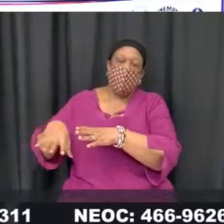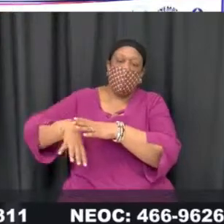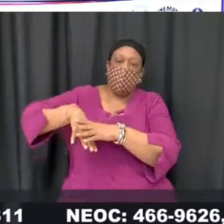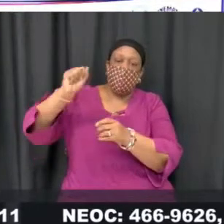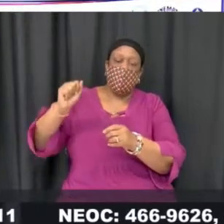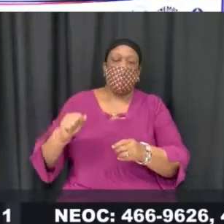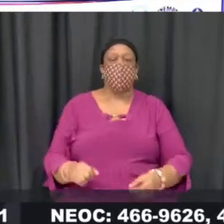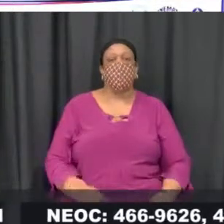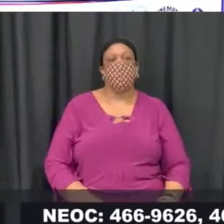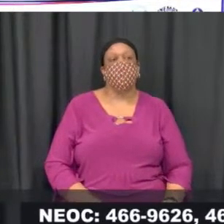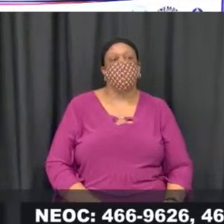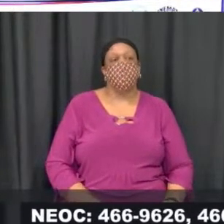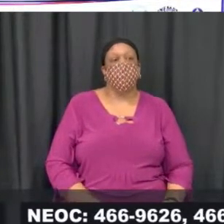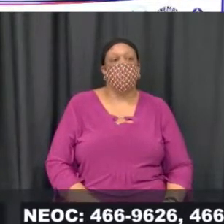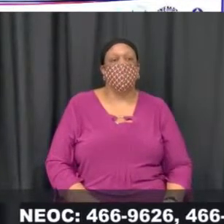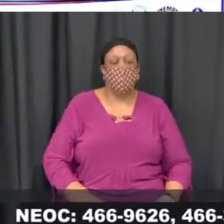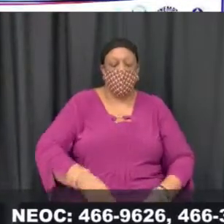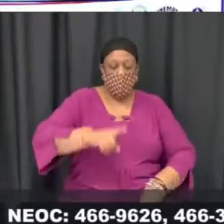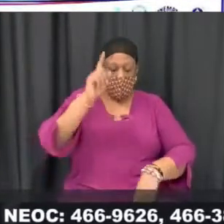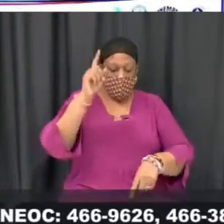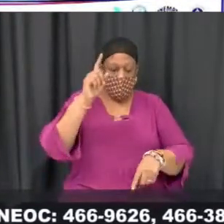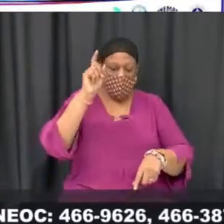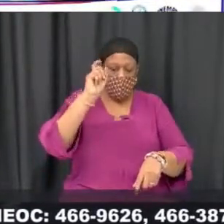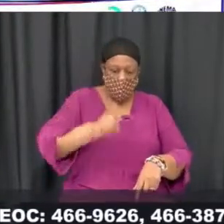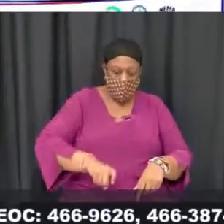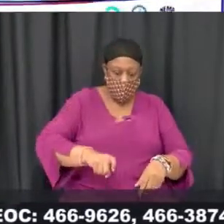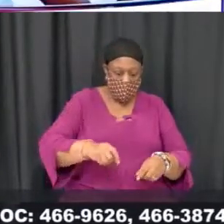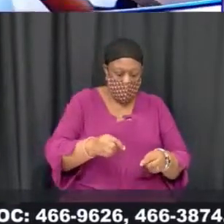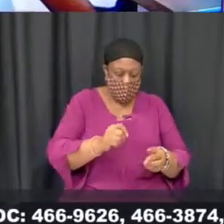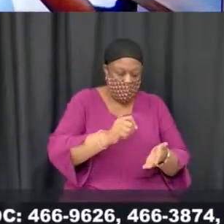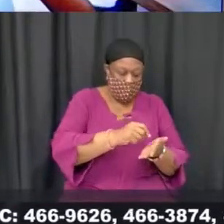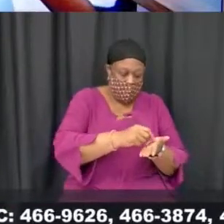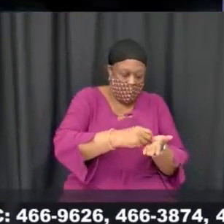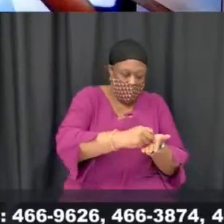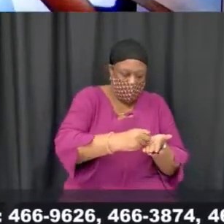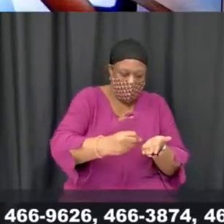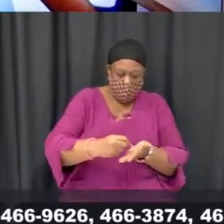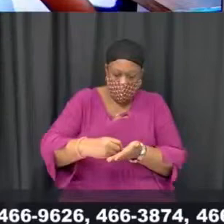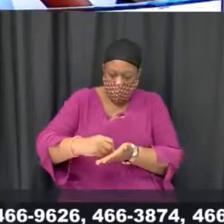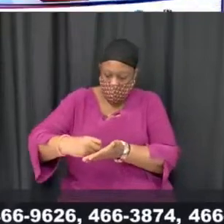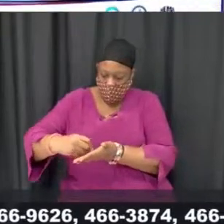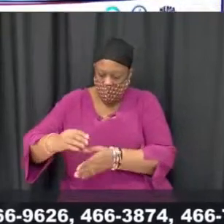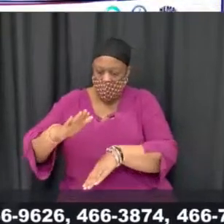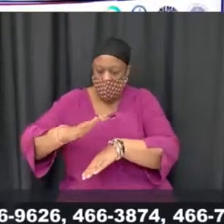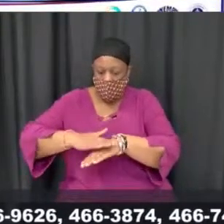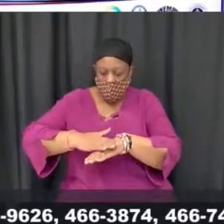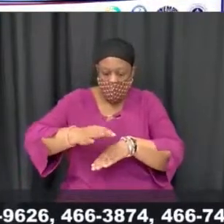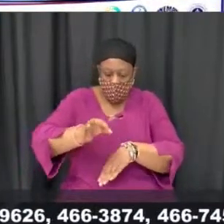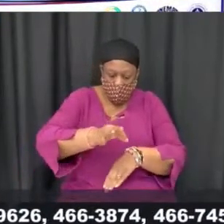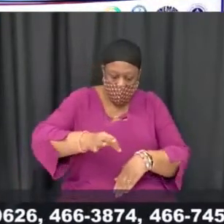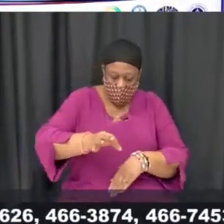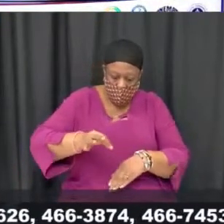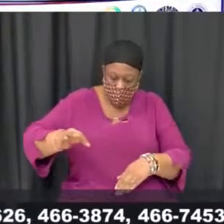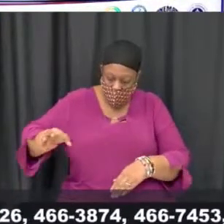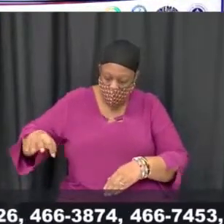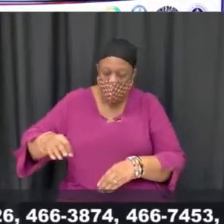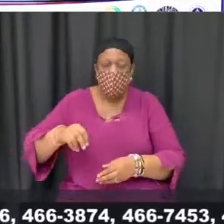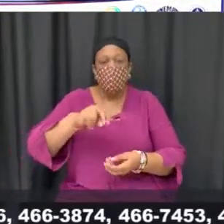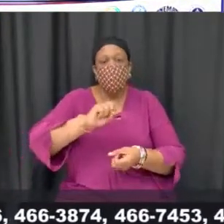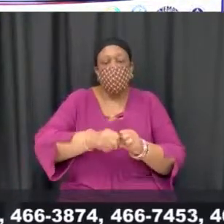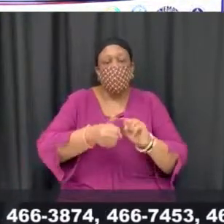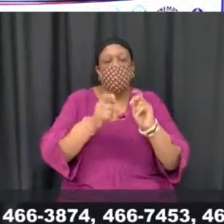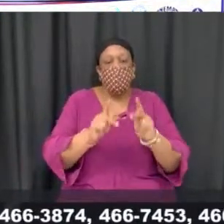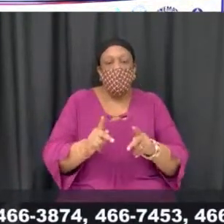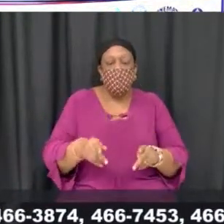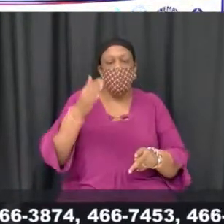4. Place distance markers at least 6 feet apart on the outside of the establishment, indicating where customers must